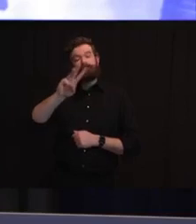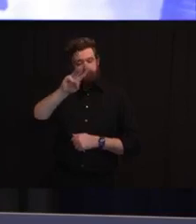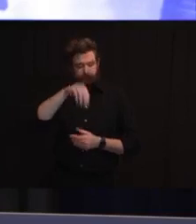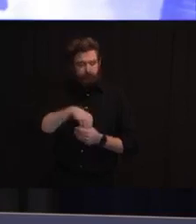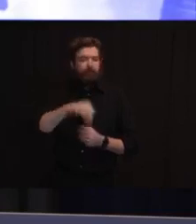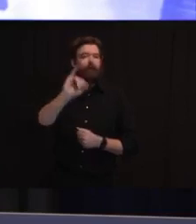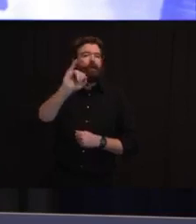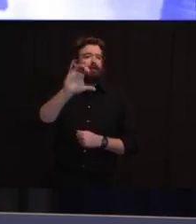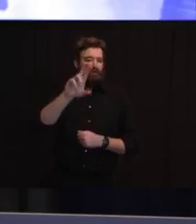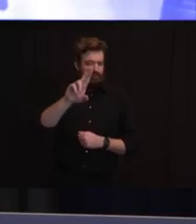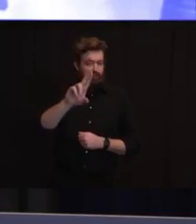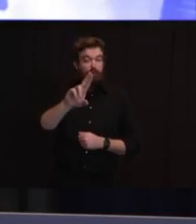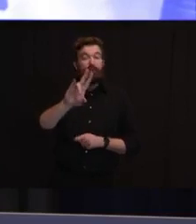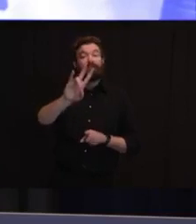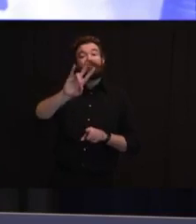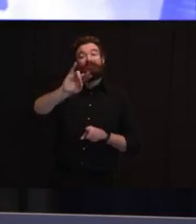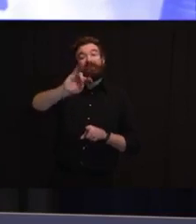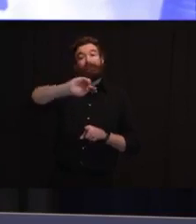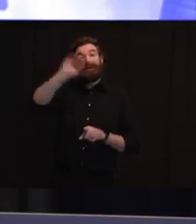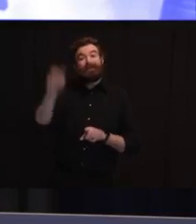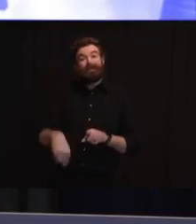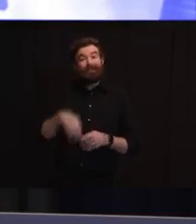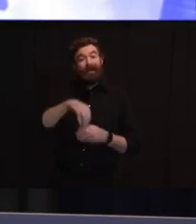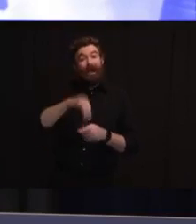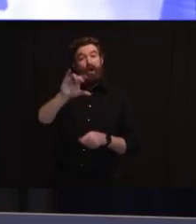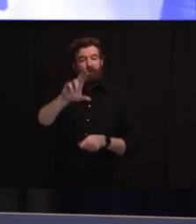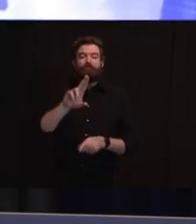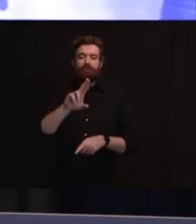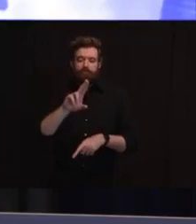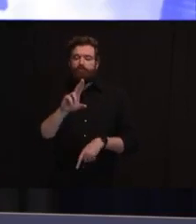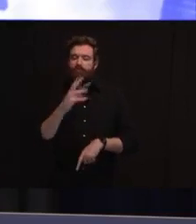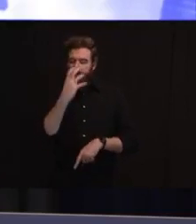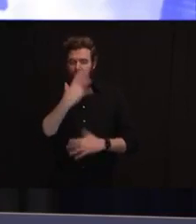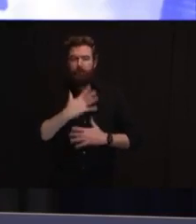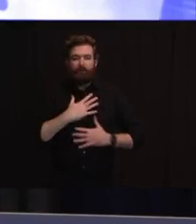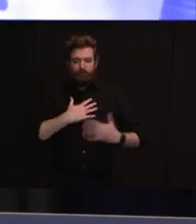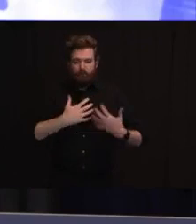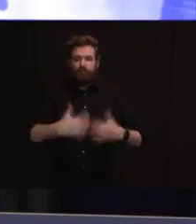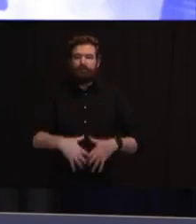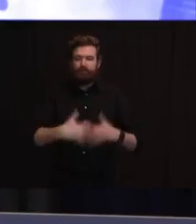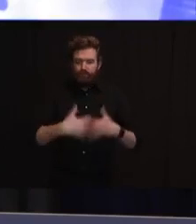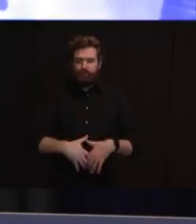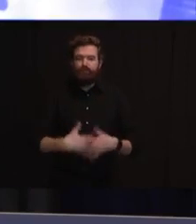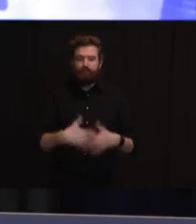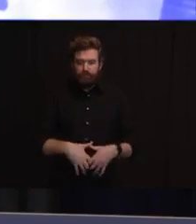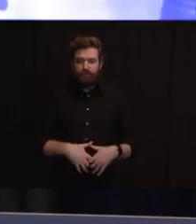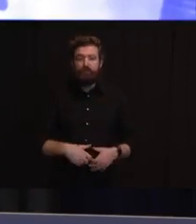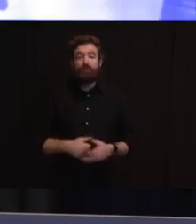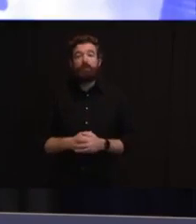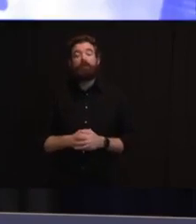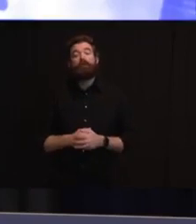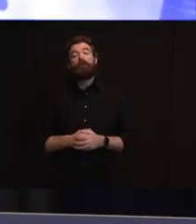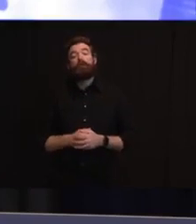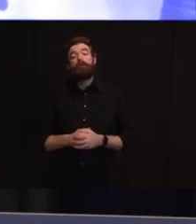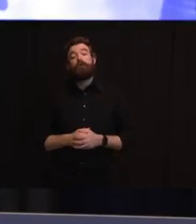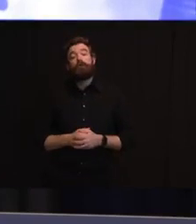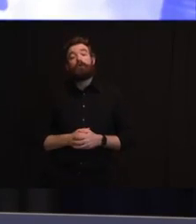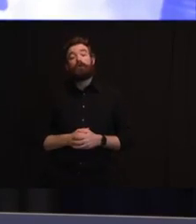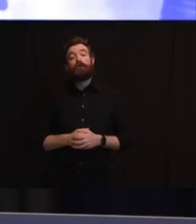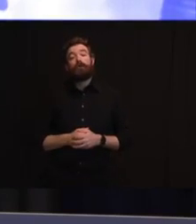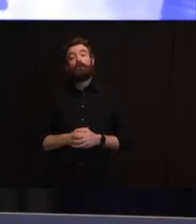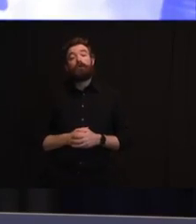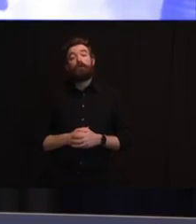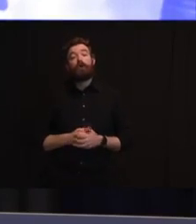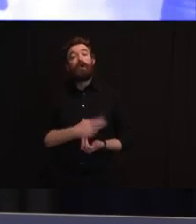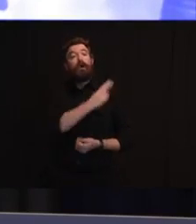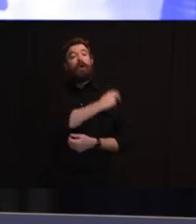of them in critical care are on ventilators. Hospitalizations continue to remain